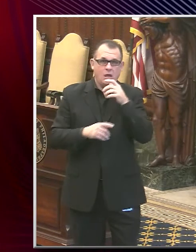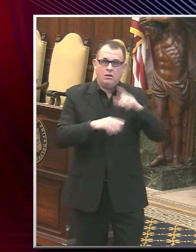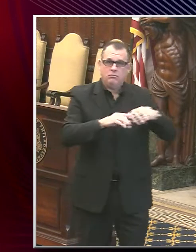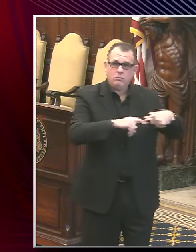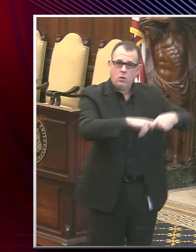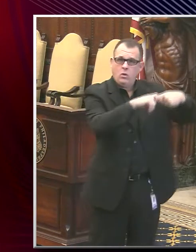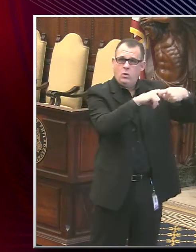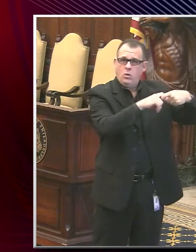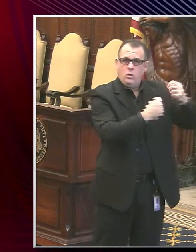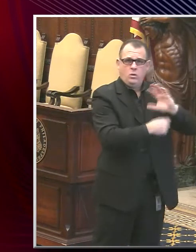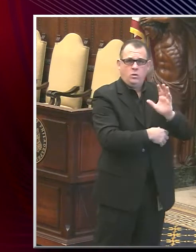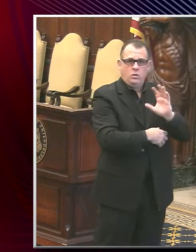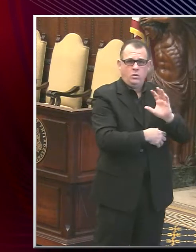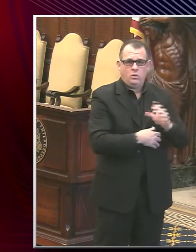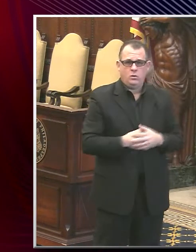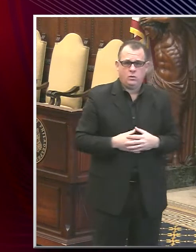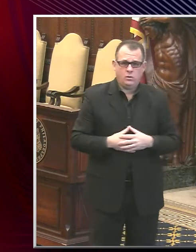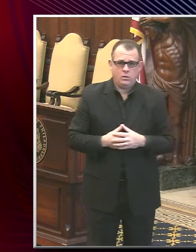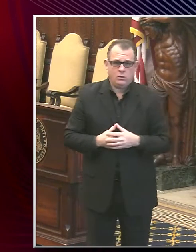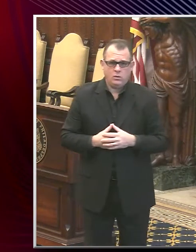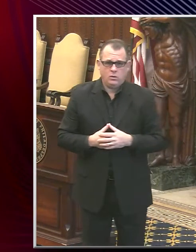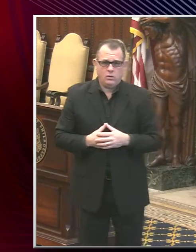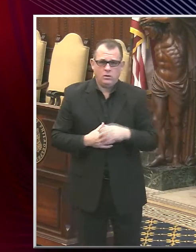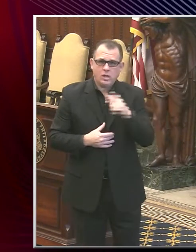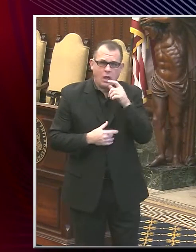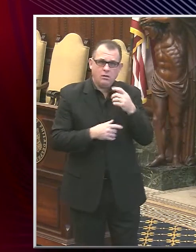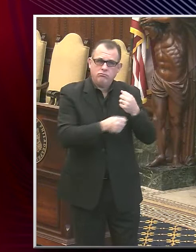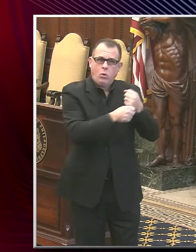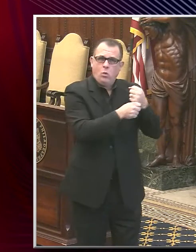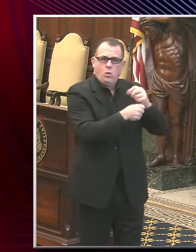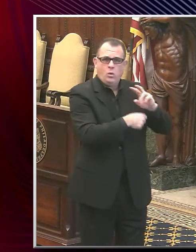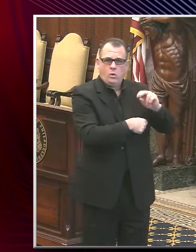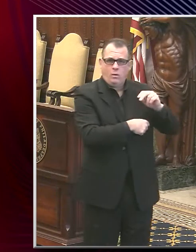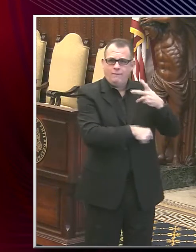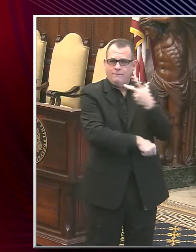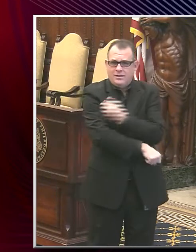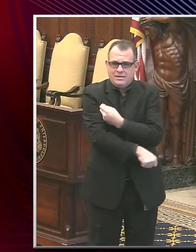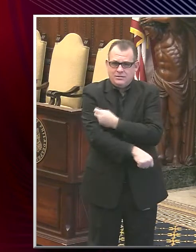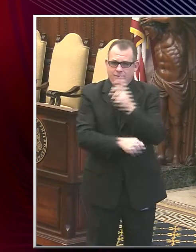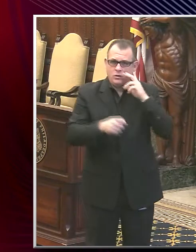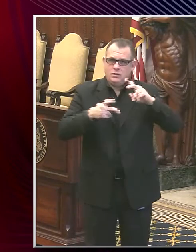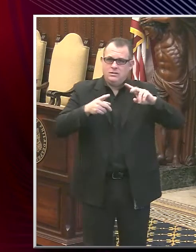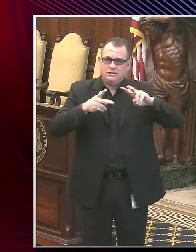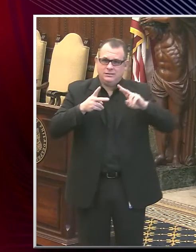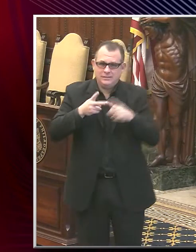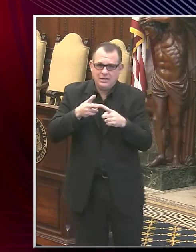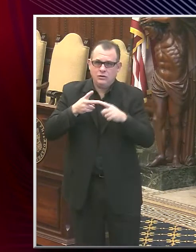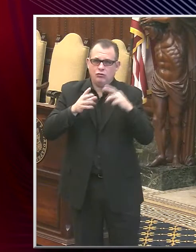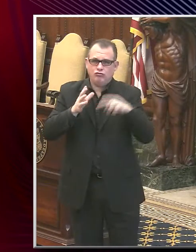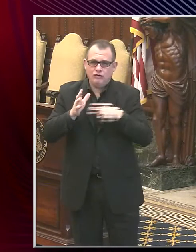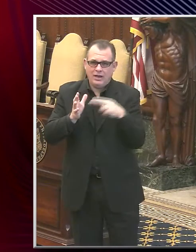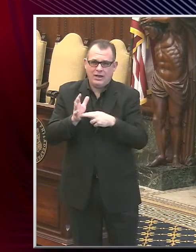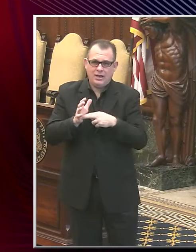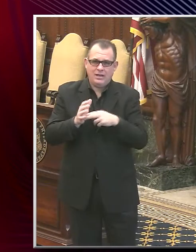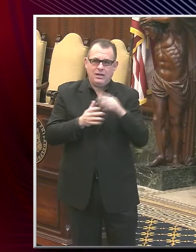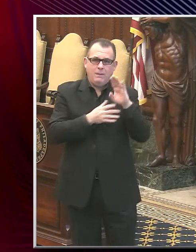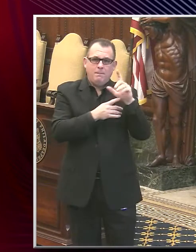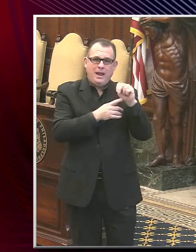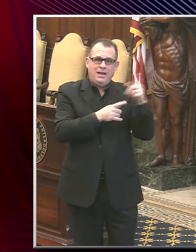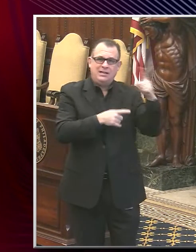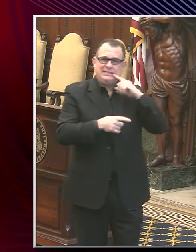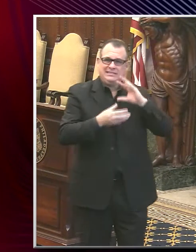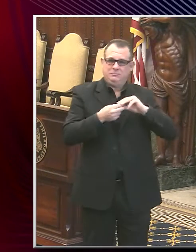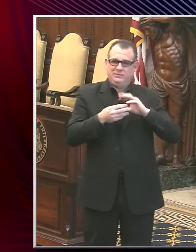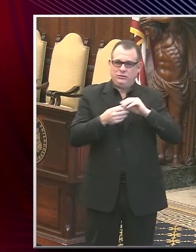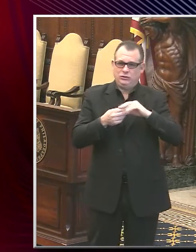not hold back, and I guess that refers to the federal government as well, not hold back vaccine for second doses. Biden talked